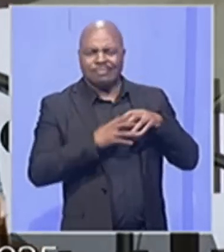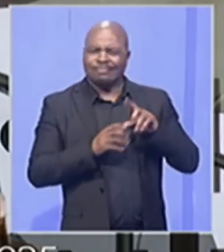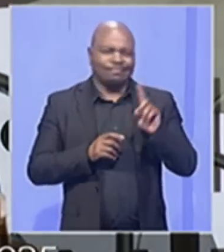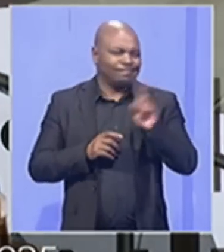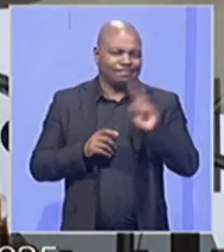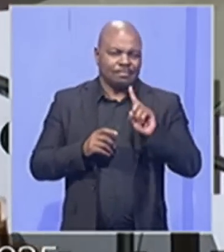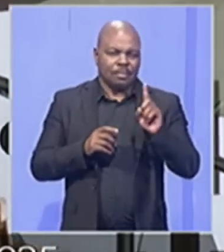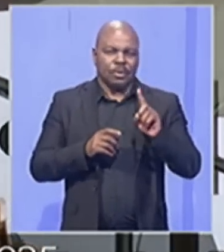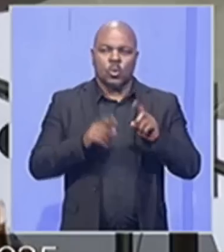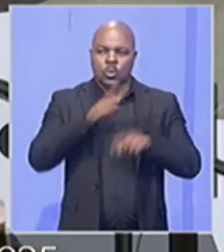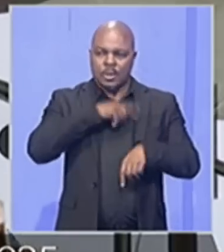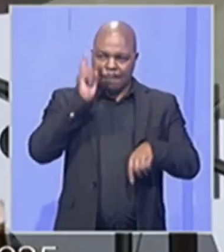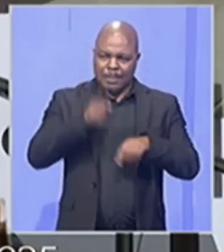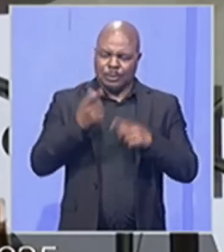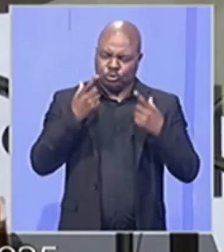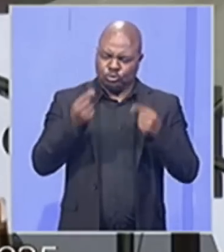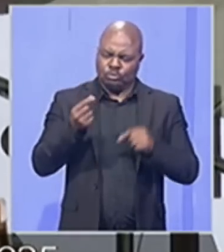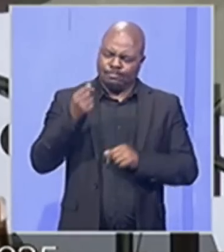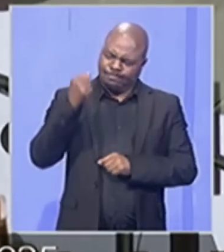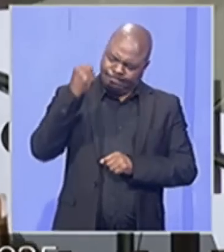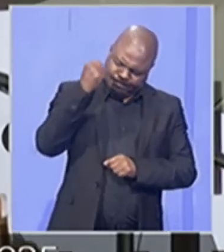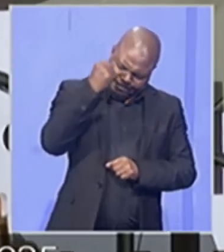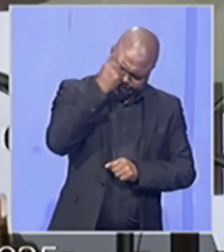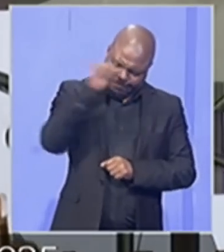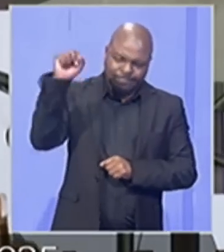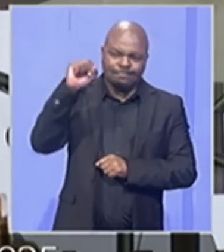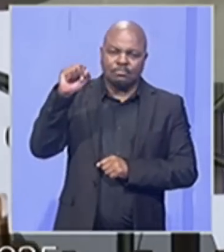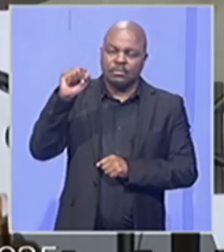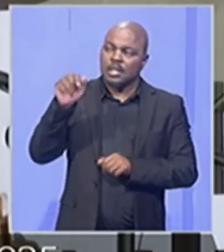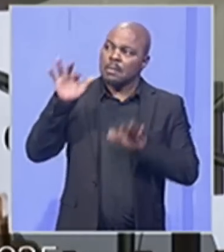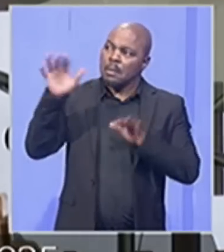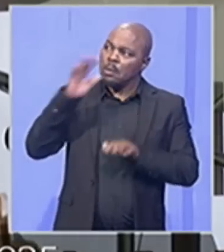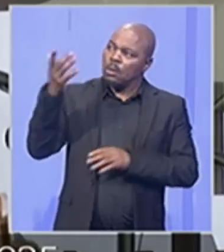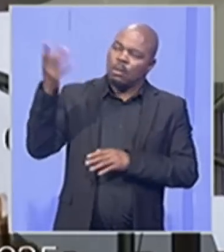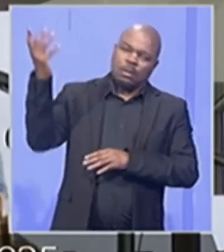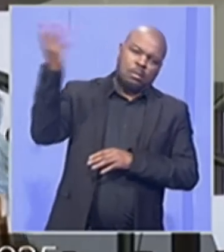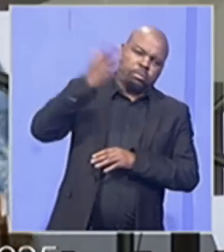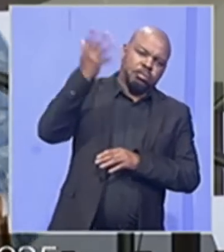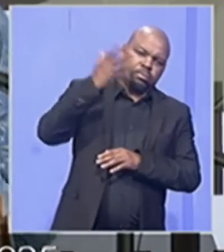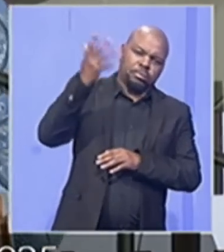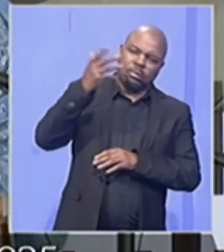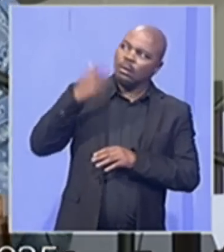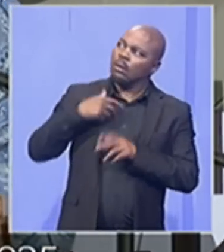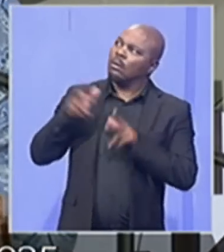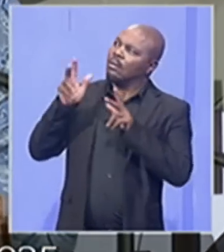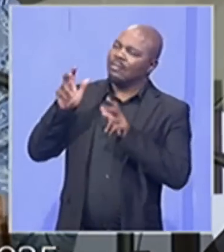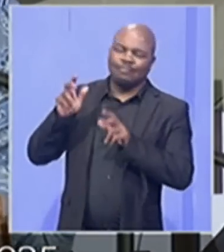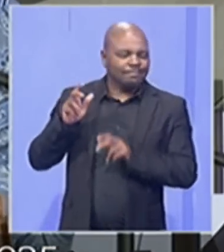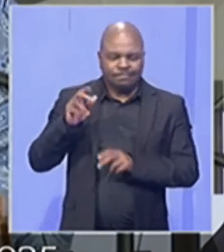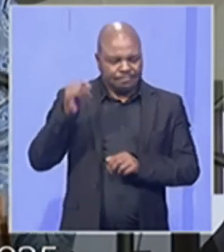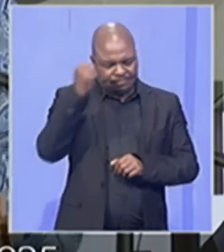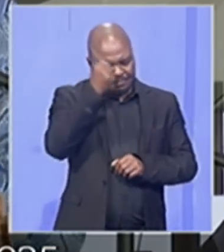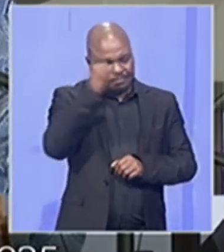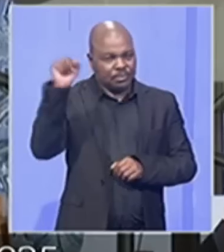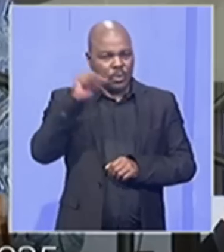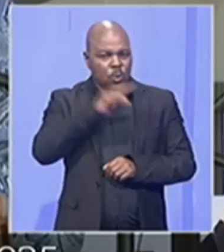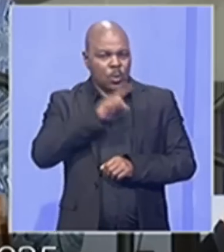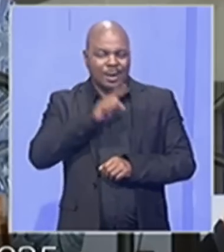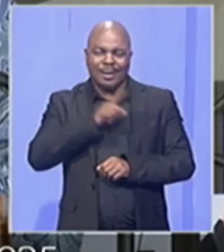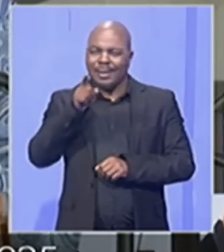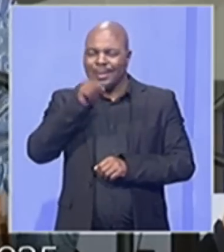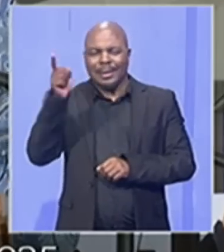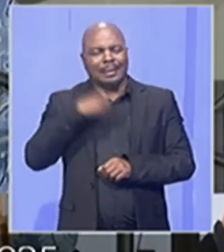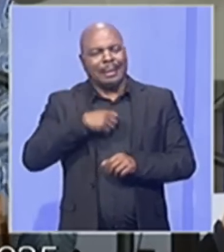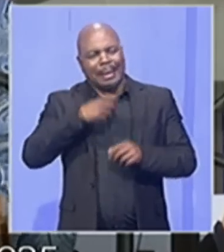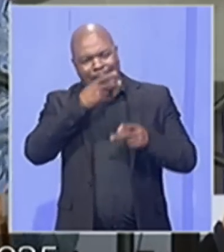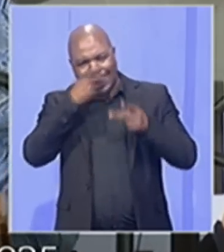must refuse to give those people space who rely on hatred,